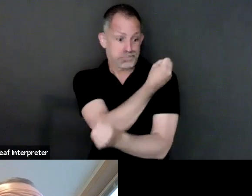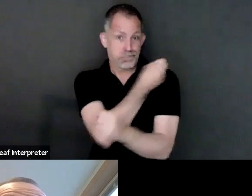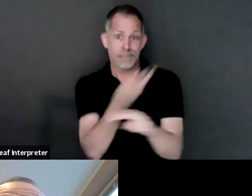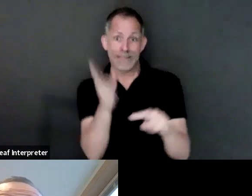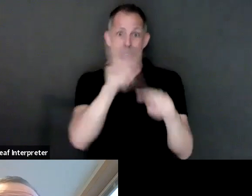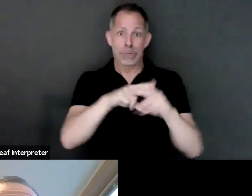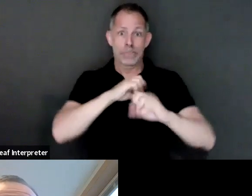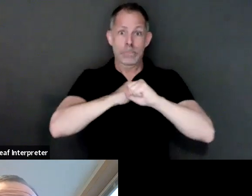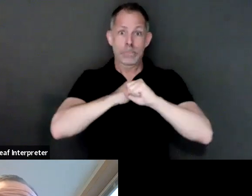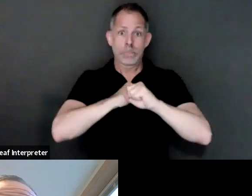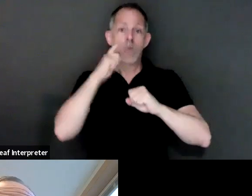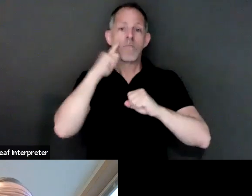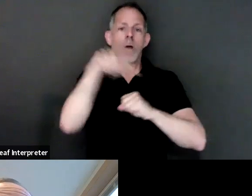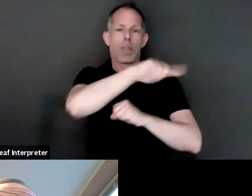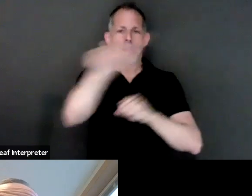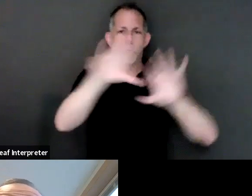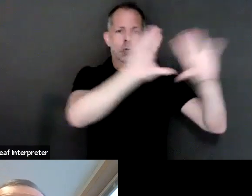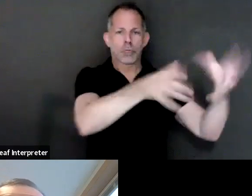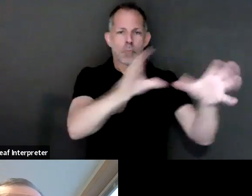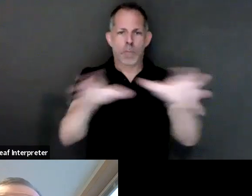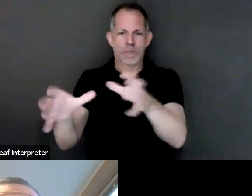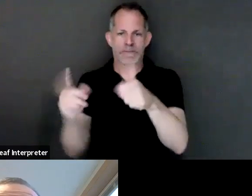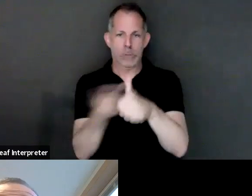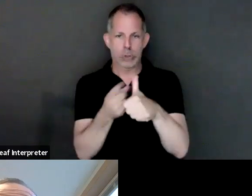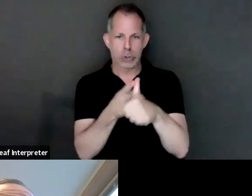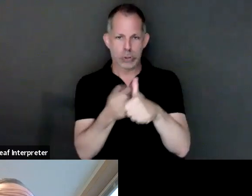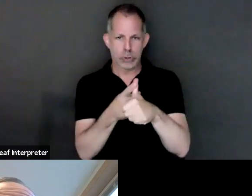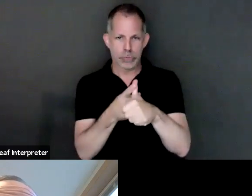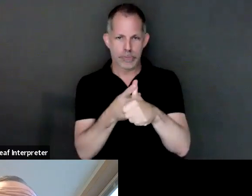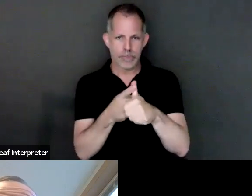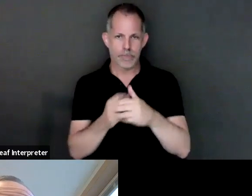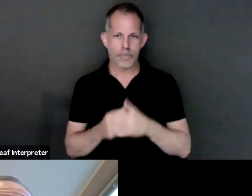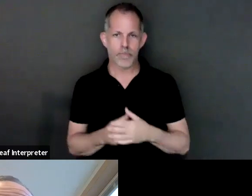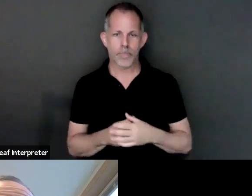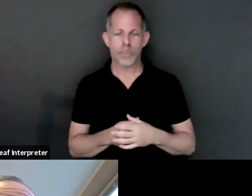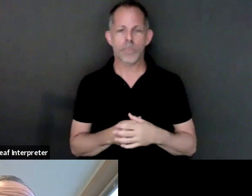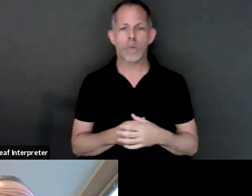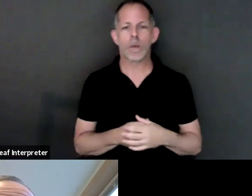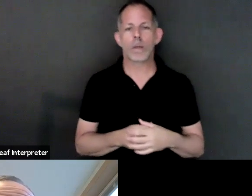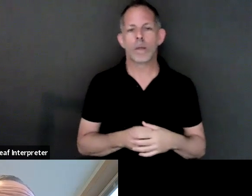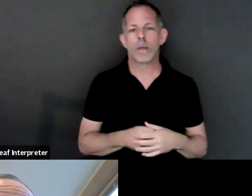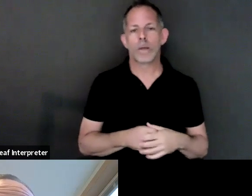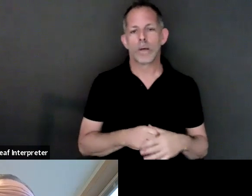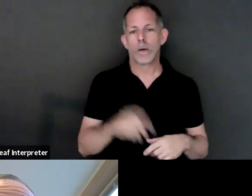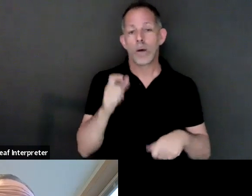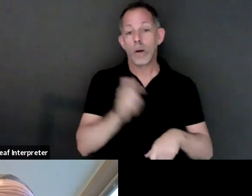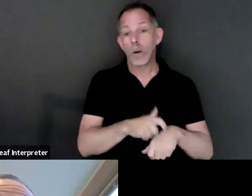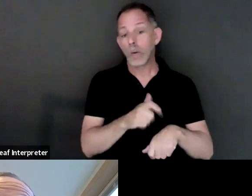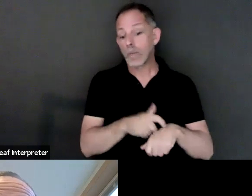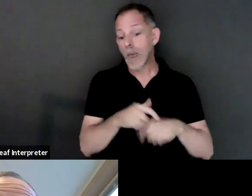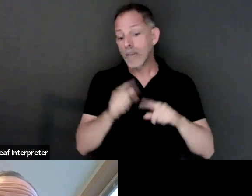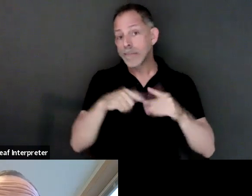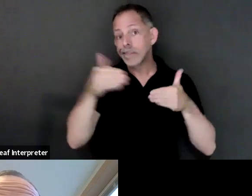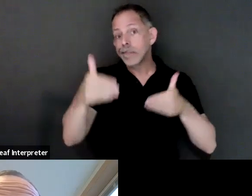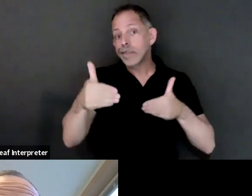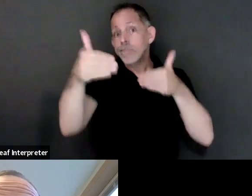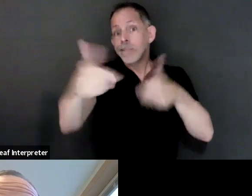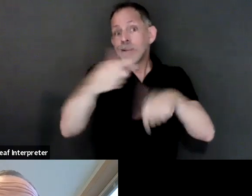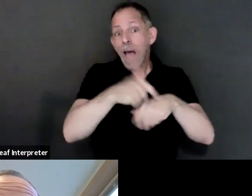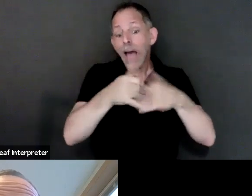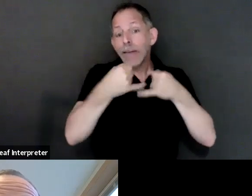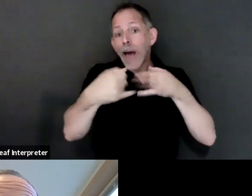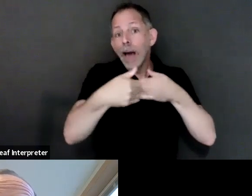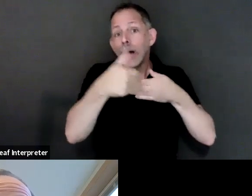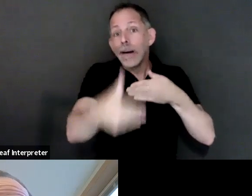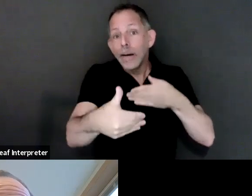but either too much time has passed or the virus has changed. And so an additional dose helps boost their antibodies